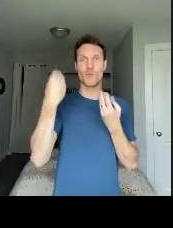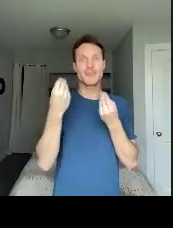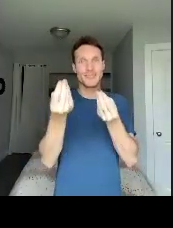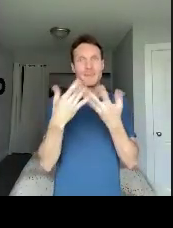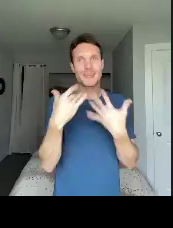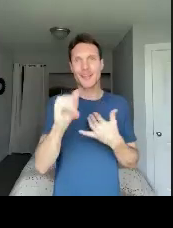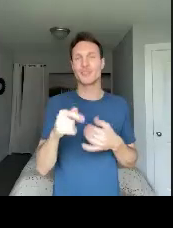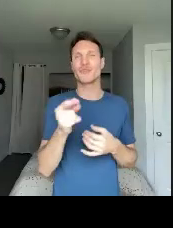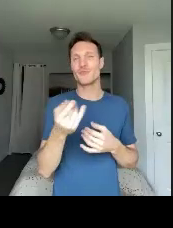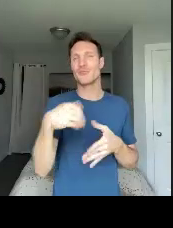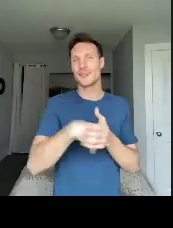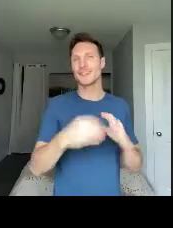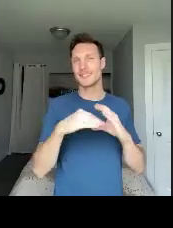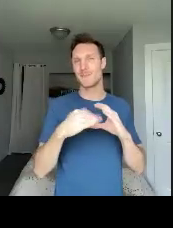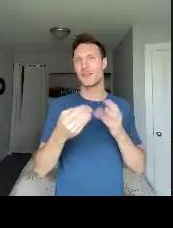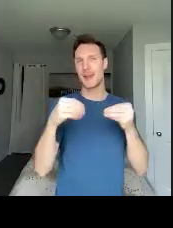to do that.